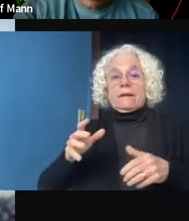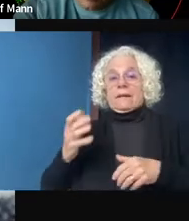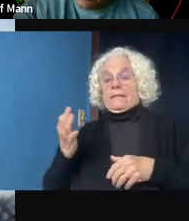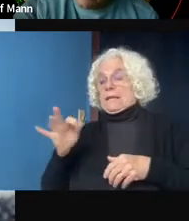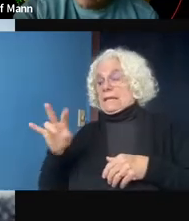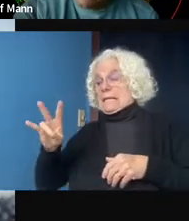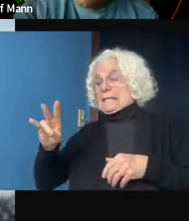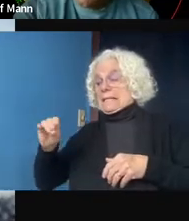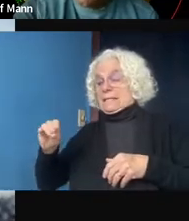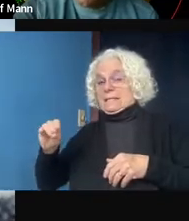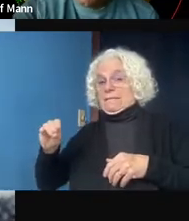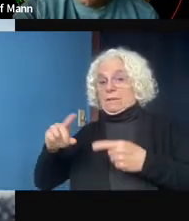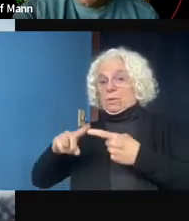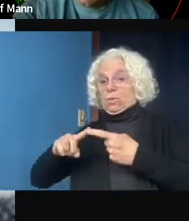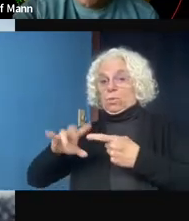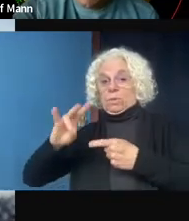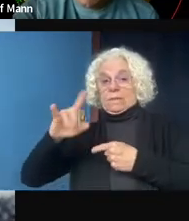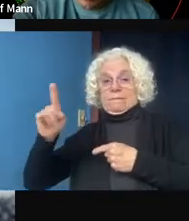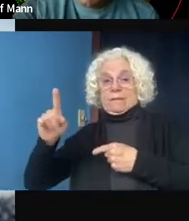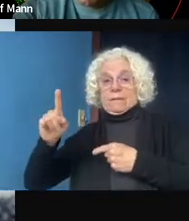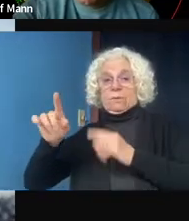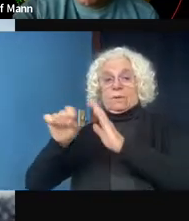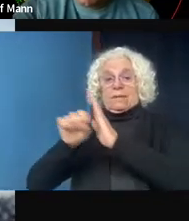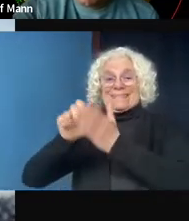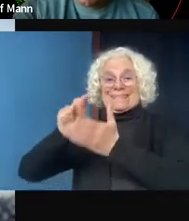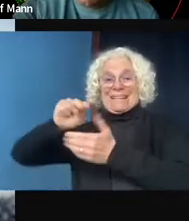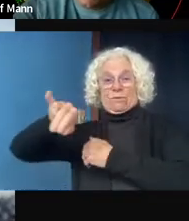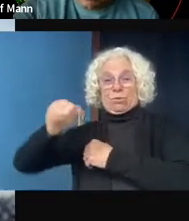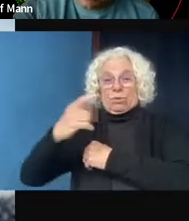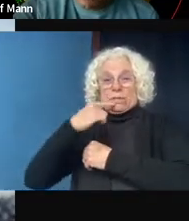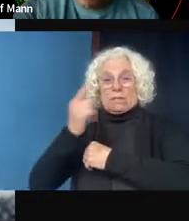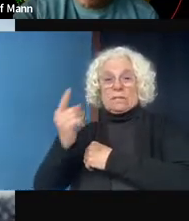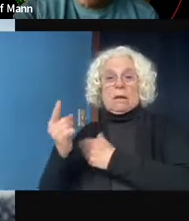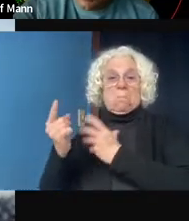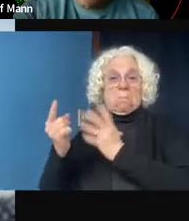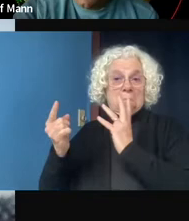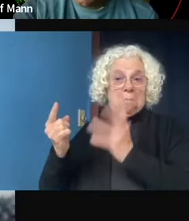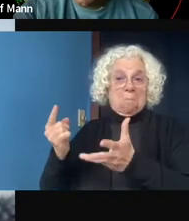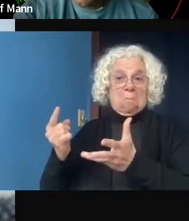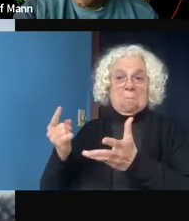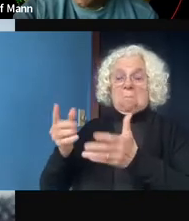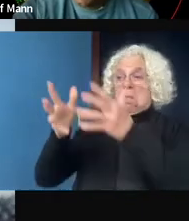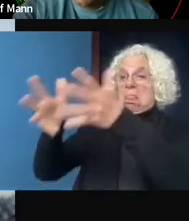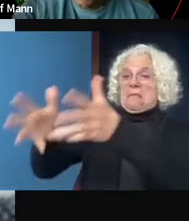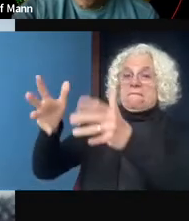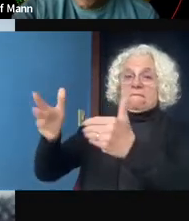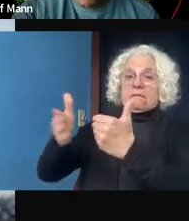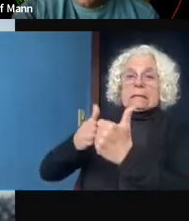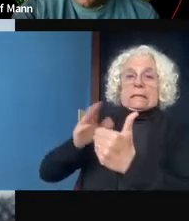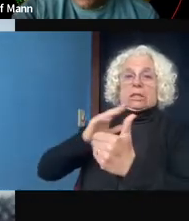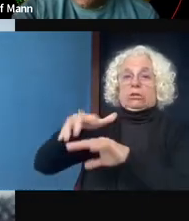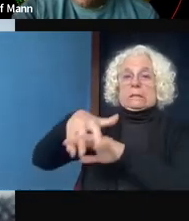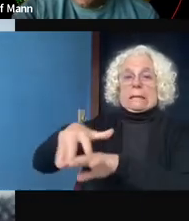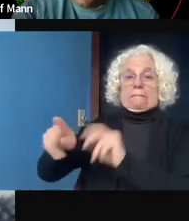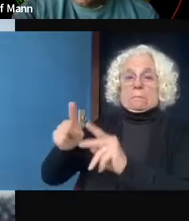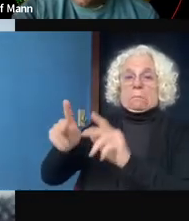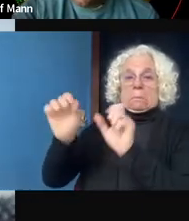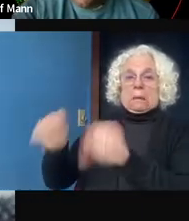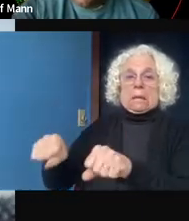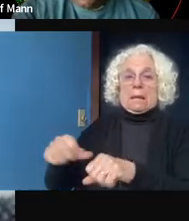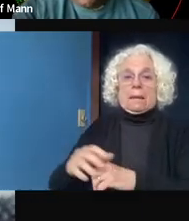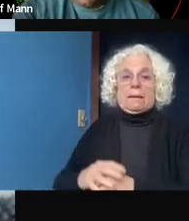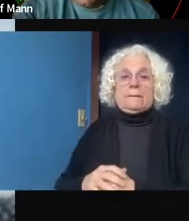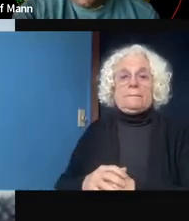a permit dump this toxic material directly on our people. And if any of this